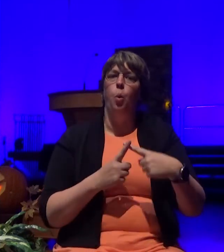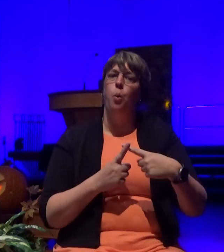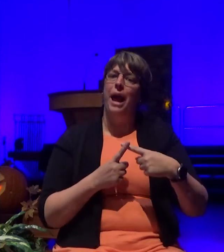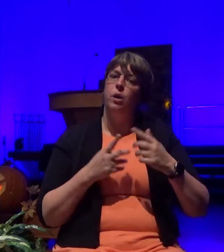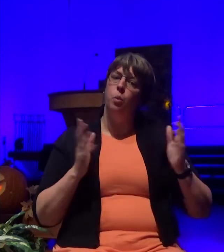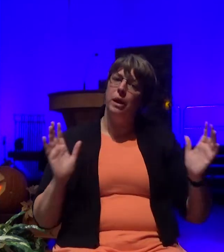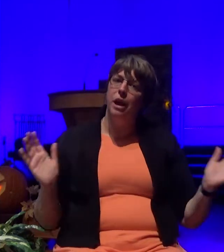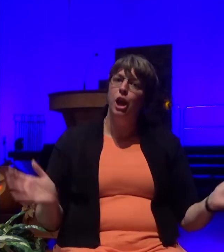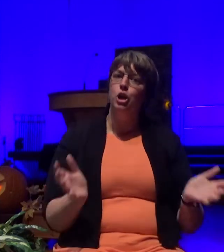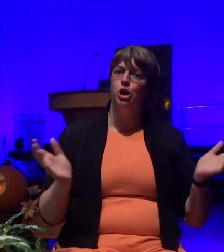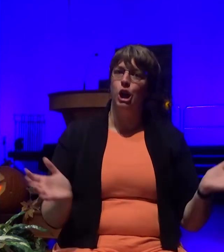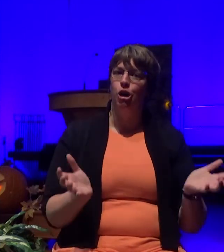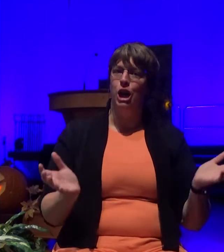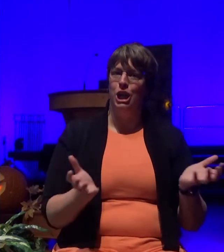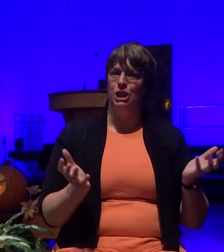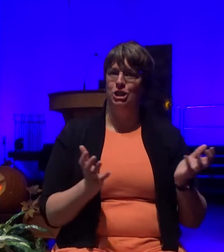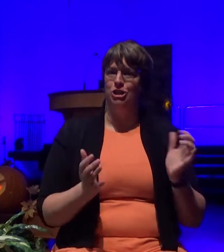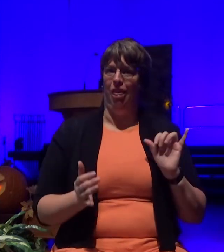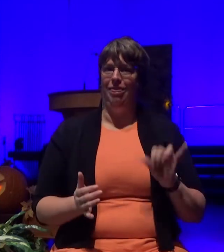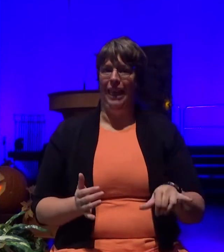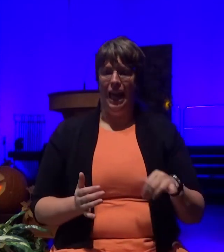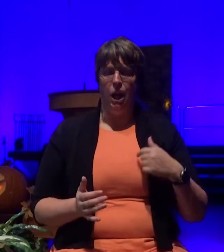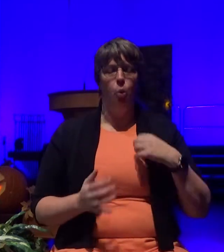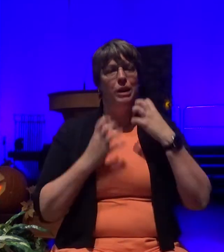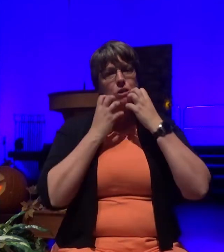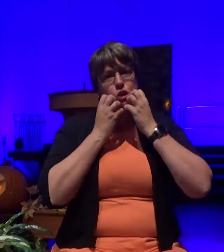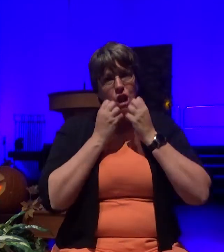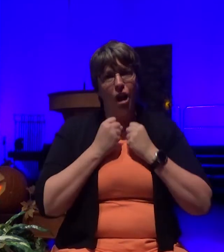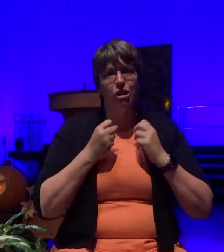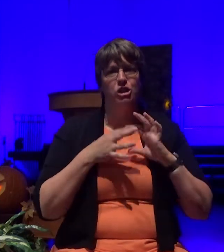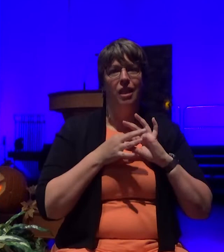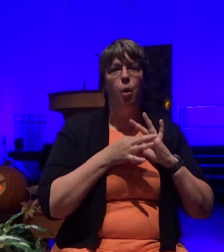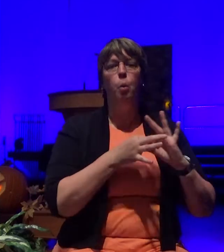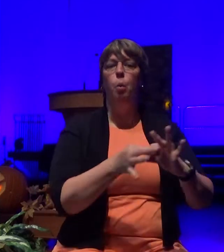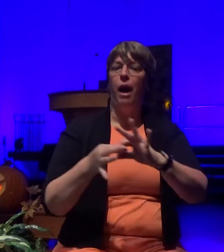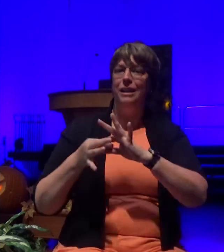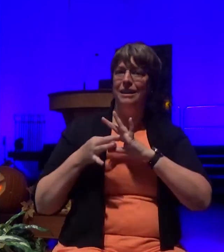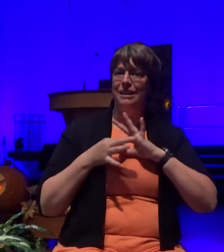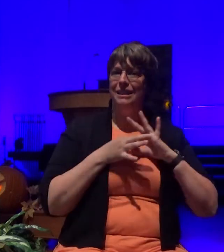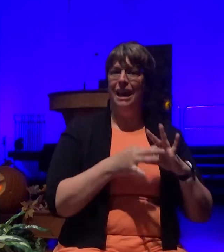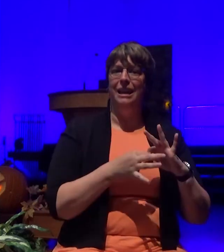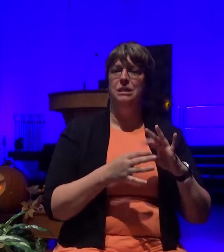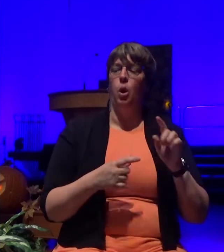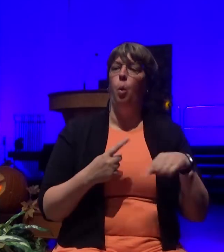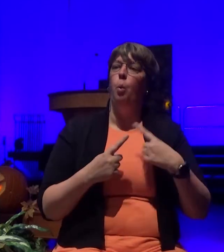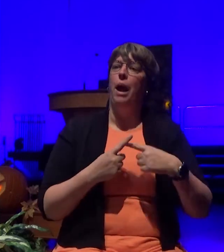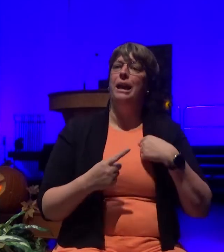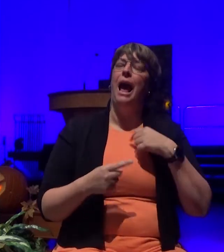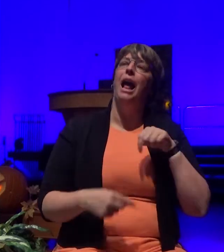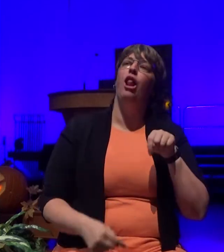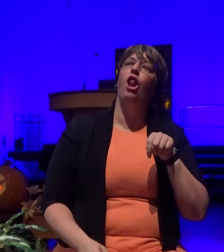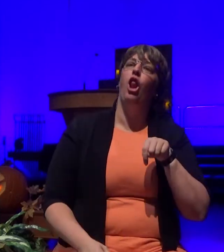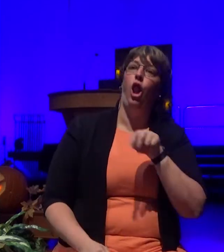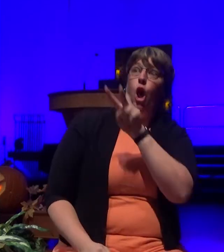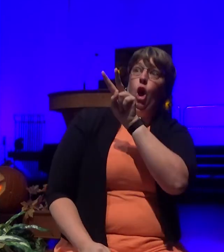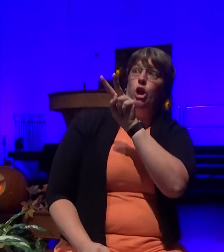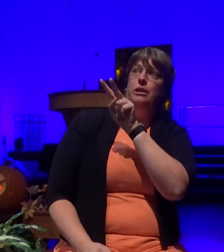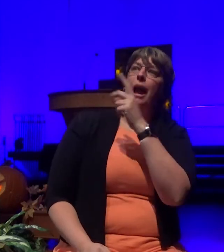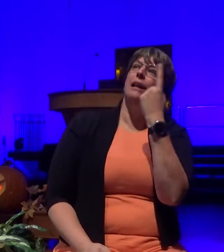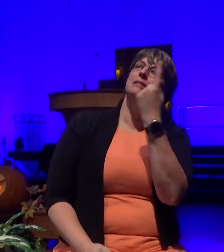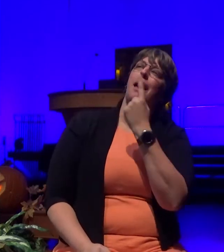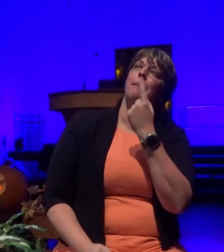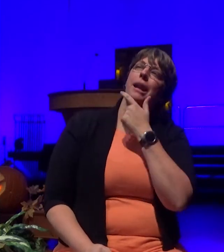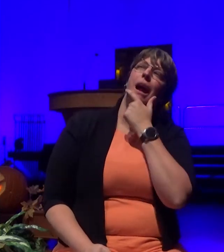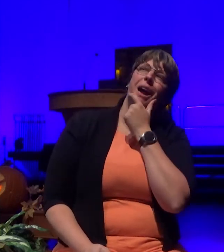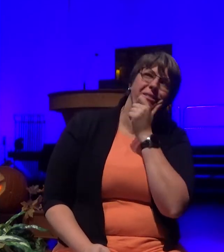we cherish our oneness and we find ways to feel at one, even when we look out at people who we don't feel